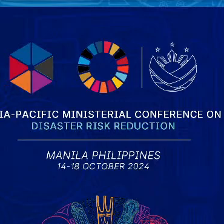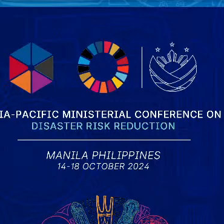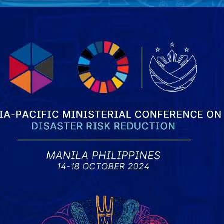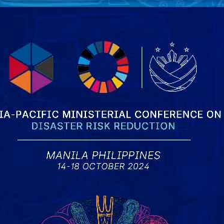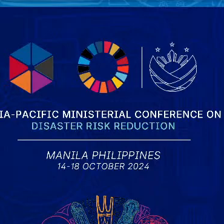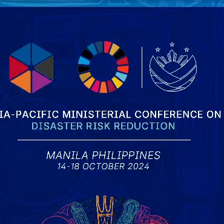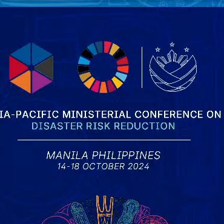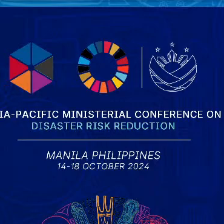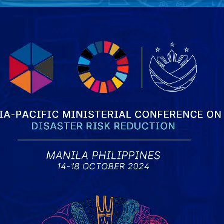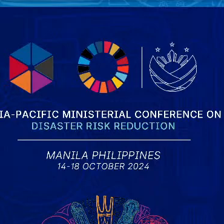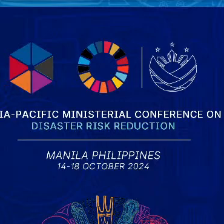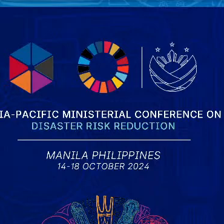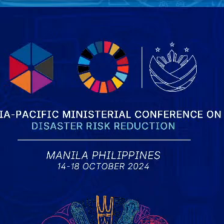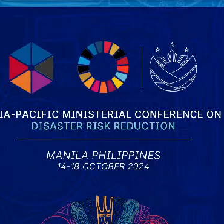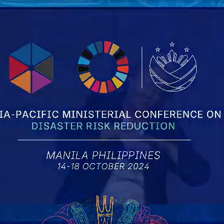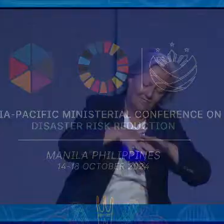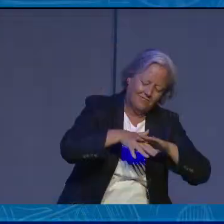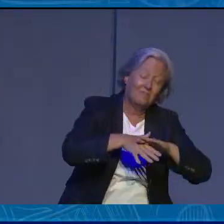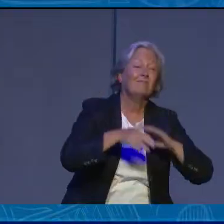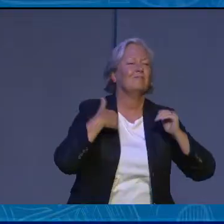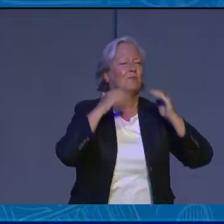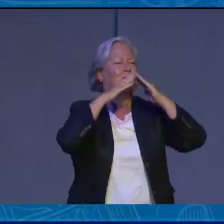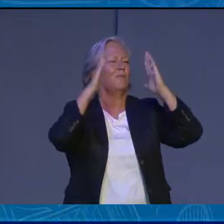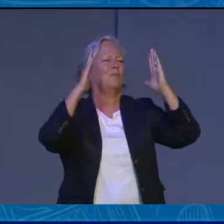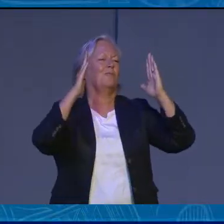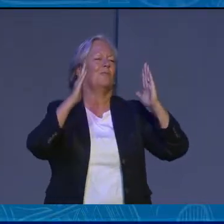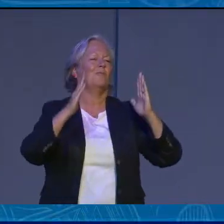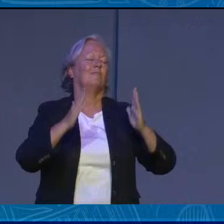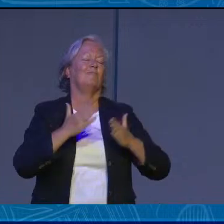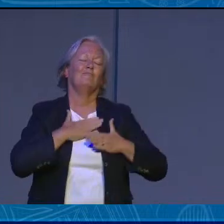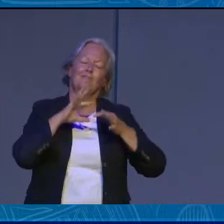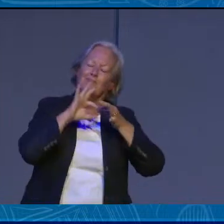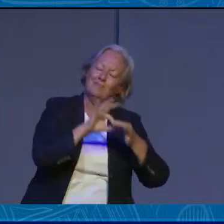feels like home.